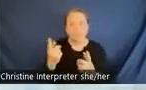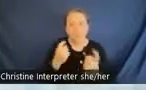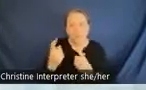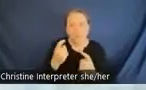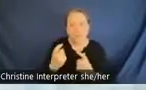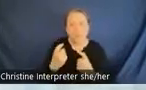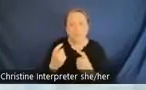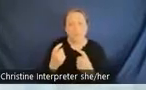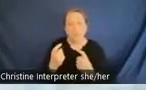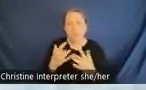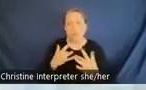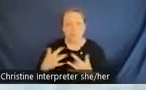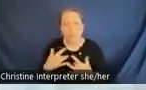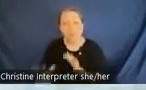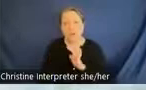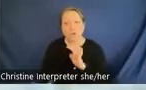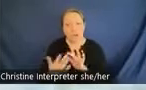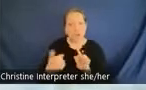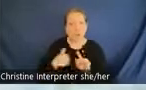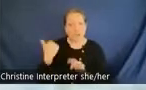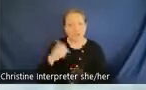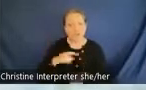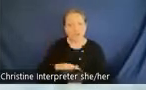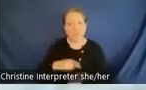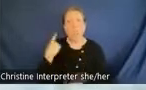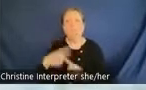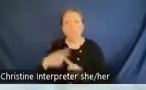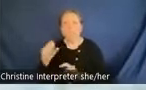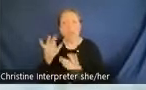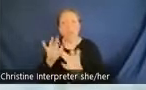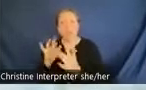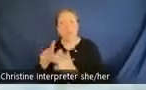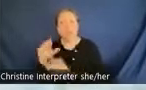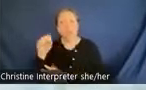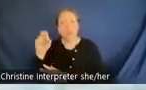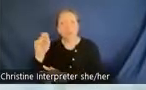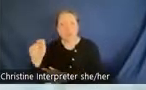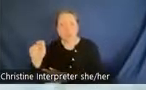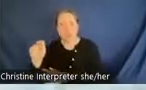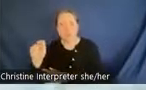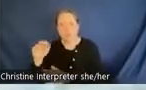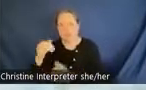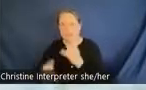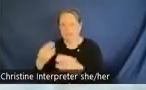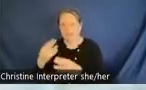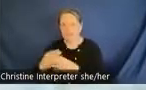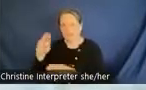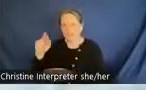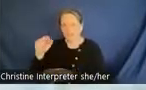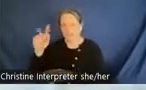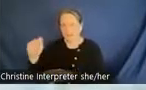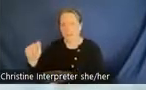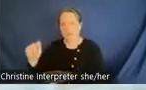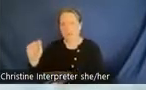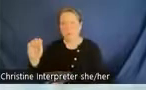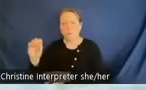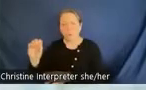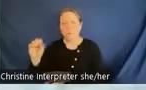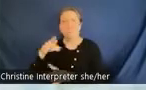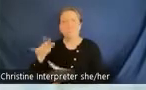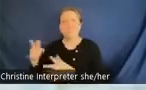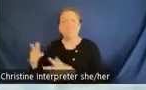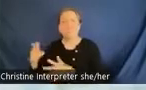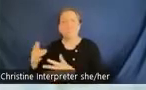they can contact myself and also Susan Brito, who works with this same program, is on this call, and she does primarily the